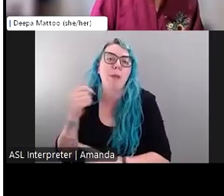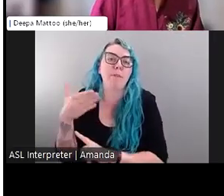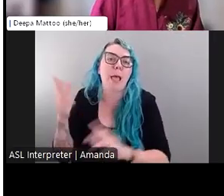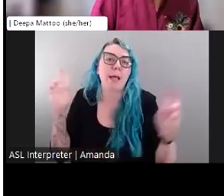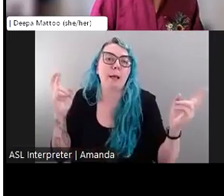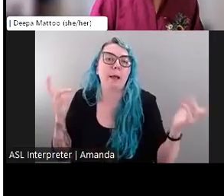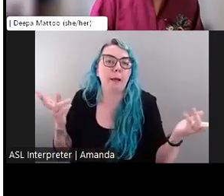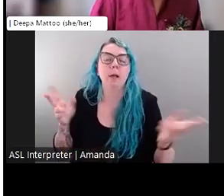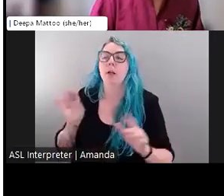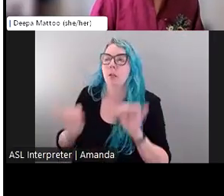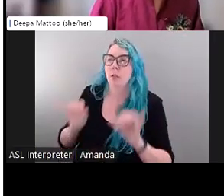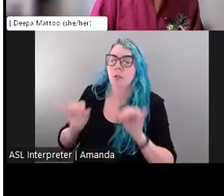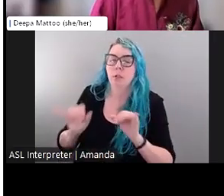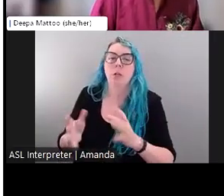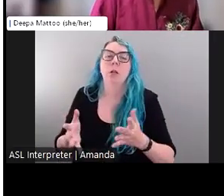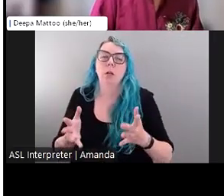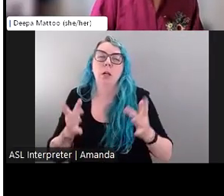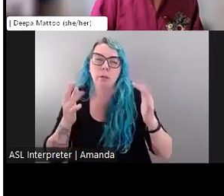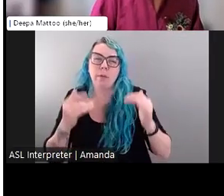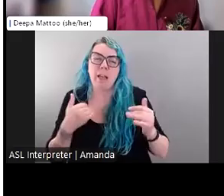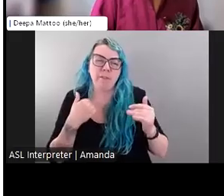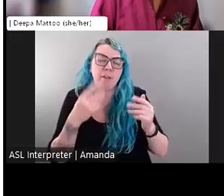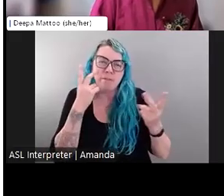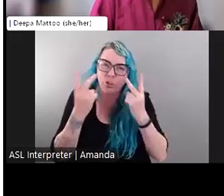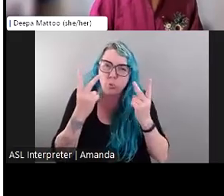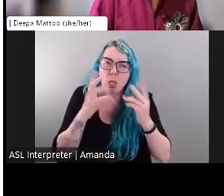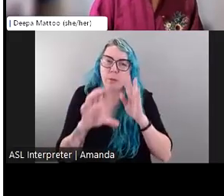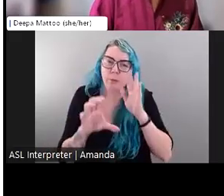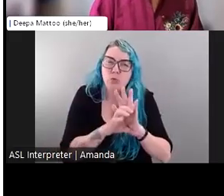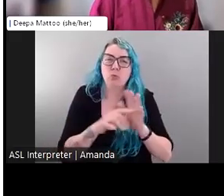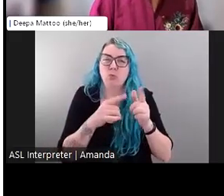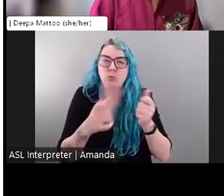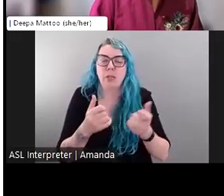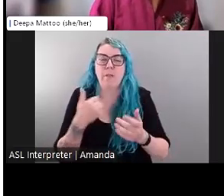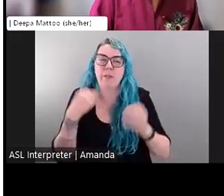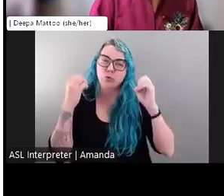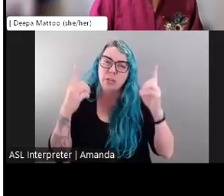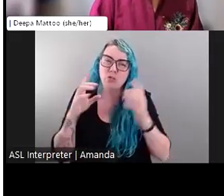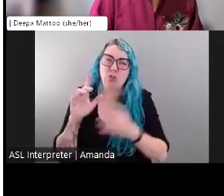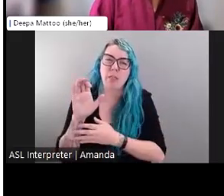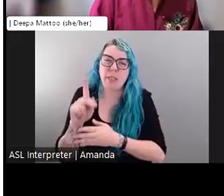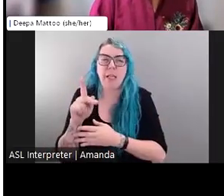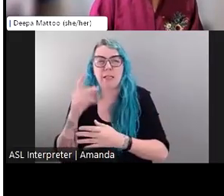then there are some infographics, some self-education tips, and